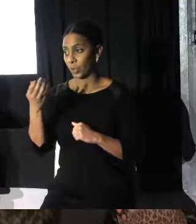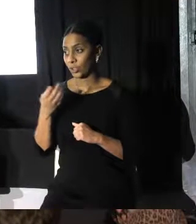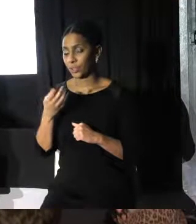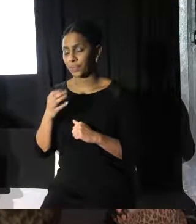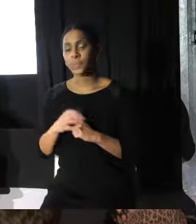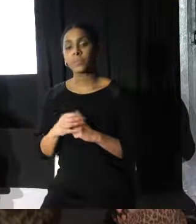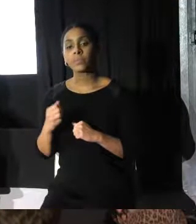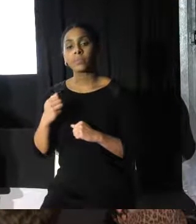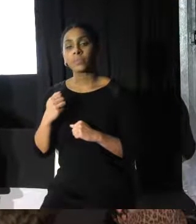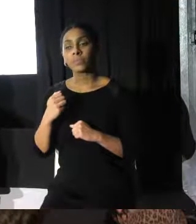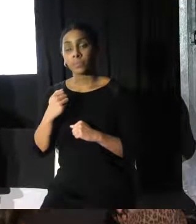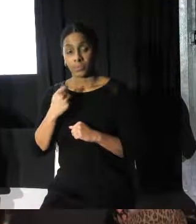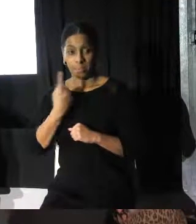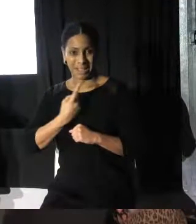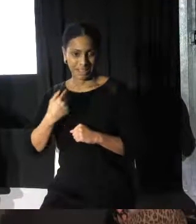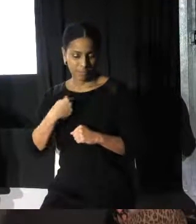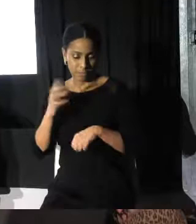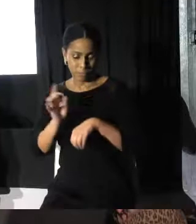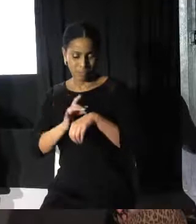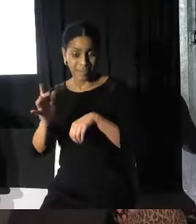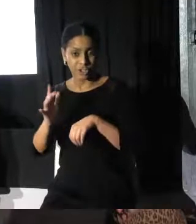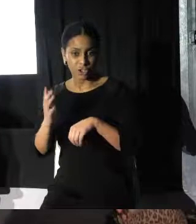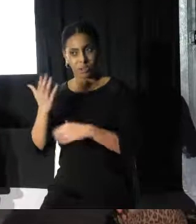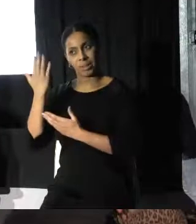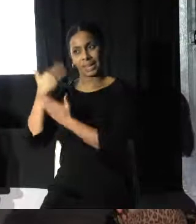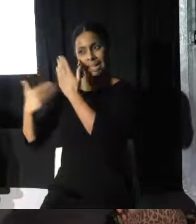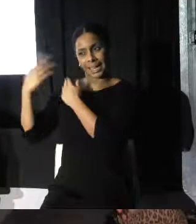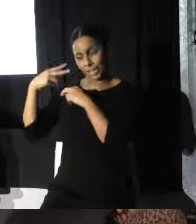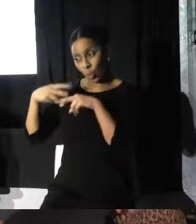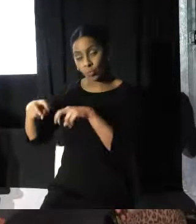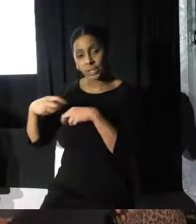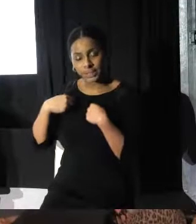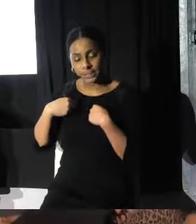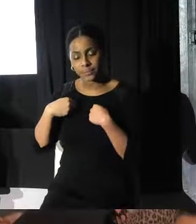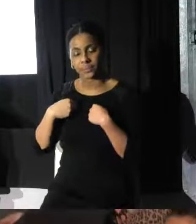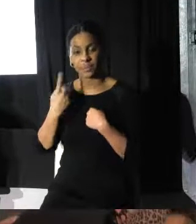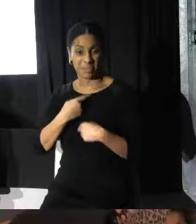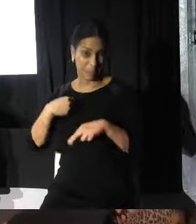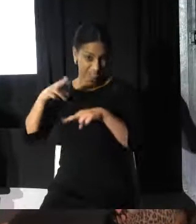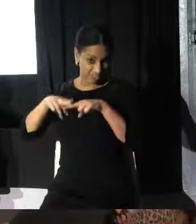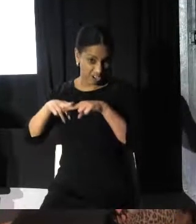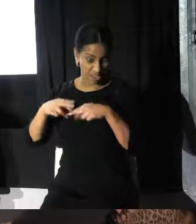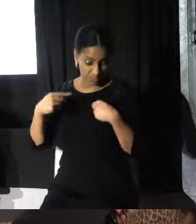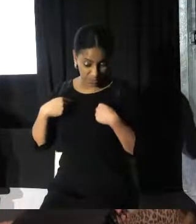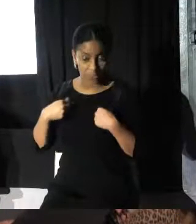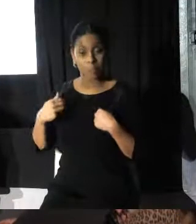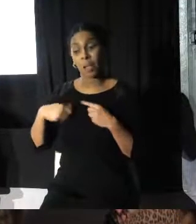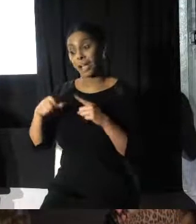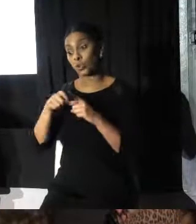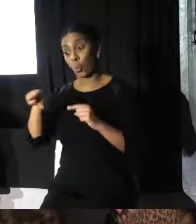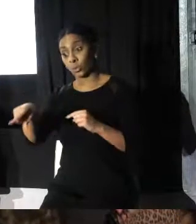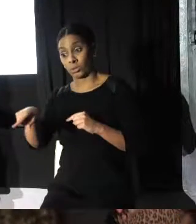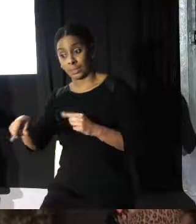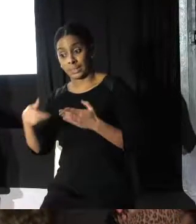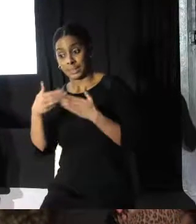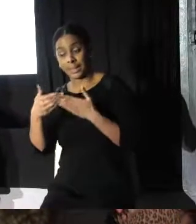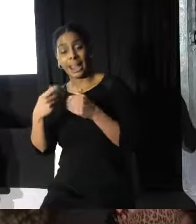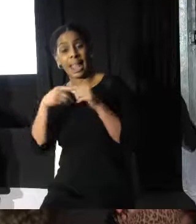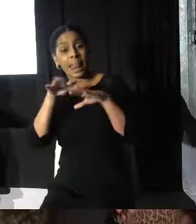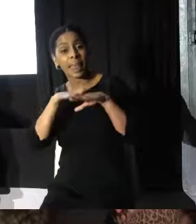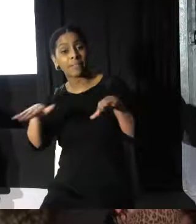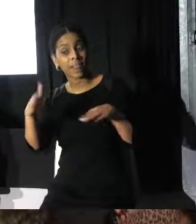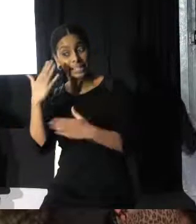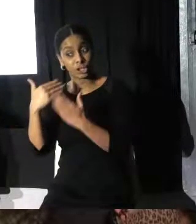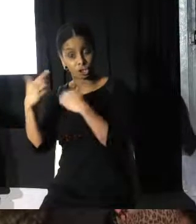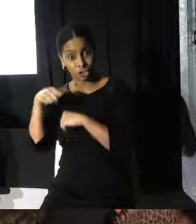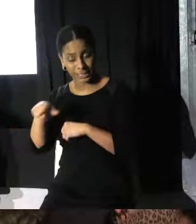professional historian. I'm also a dad, and my daughter is just doing A-level history, and I've been